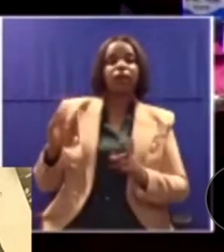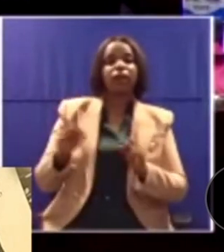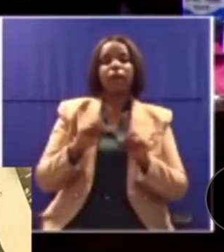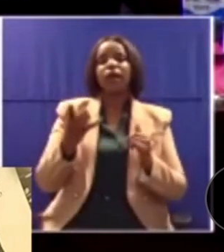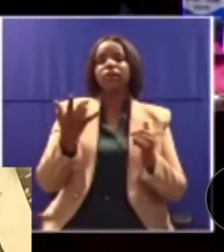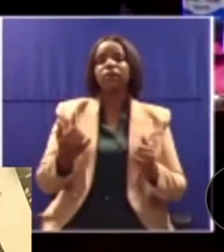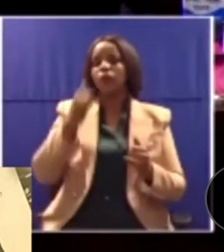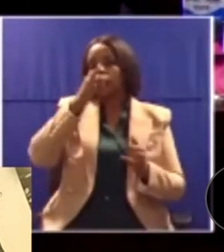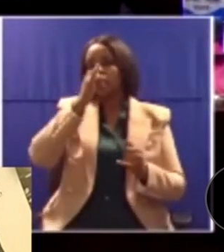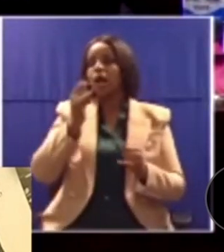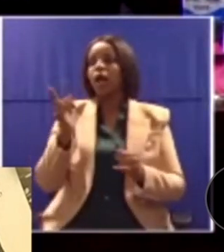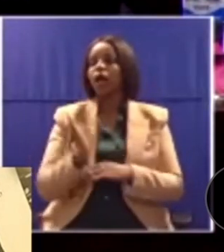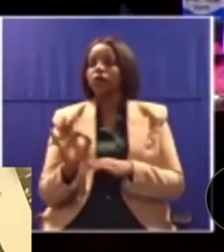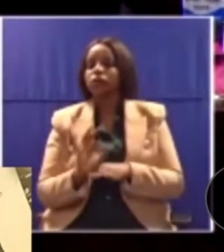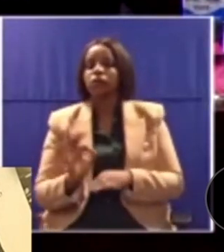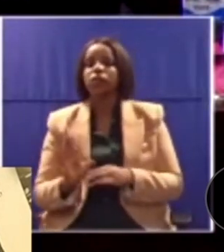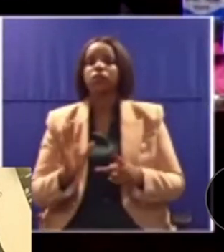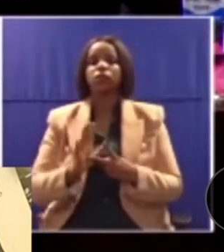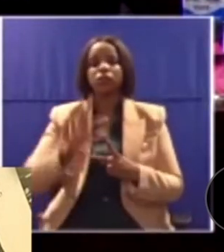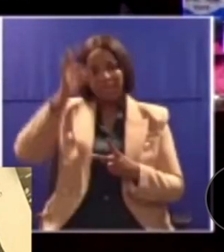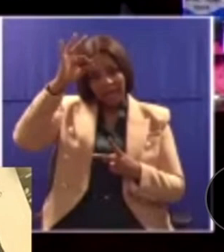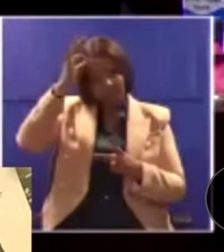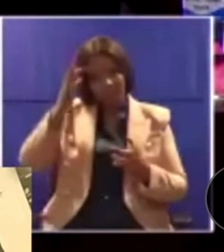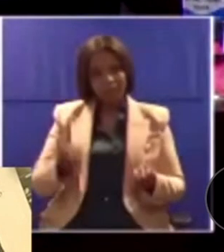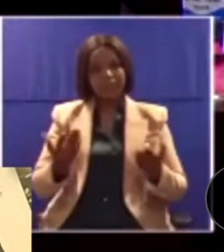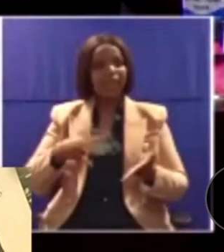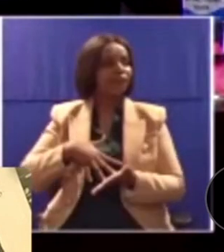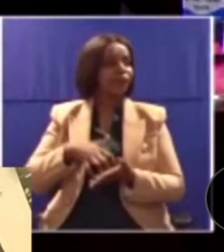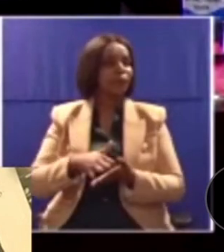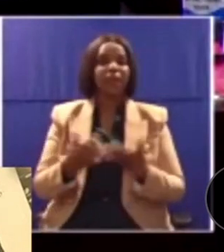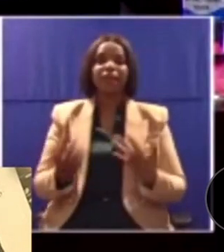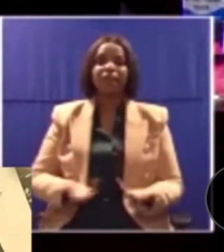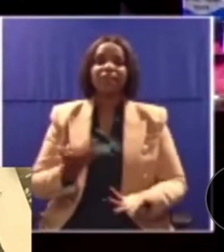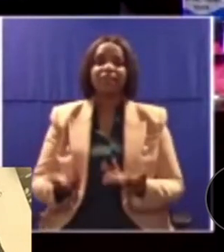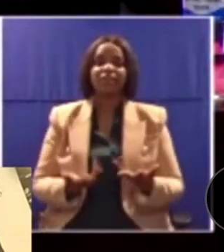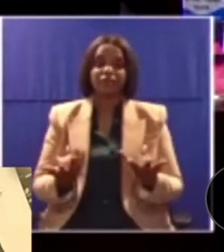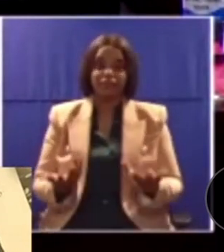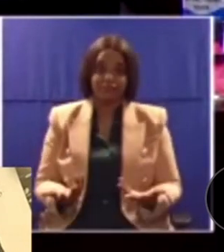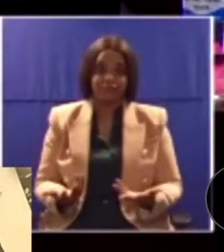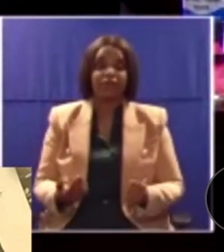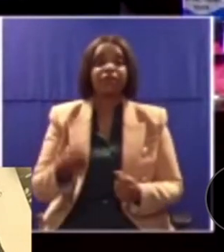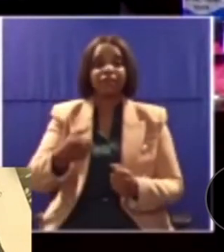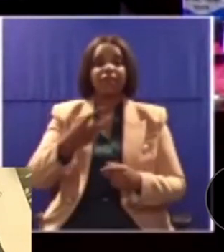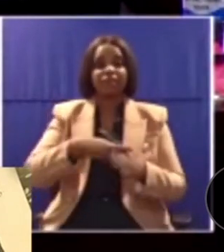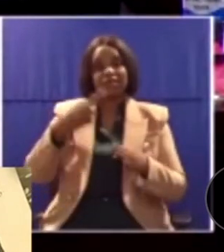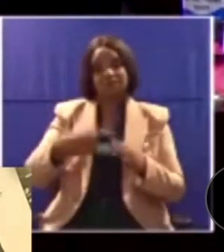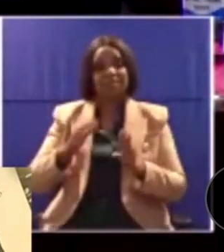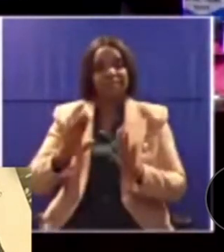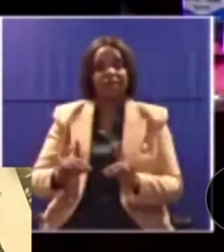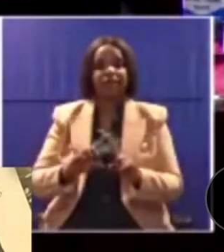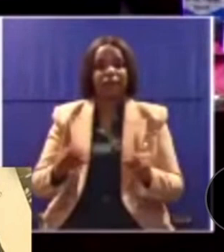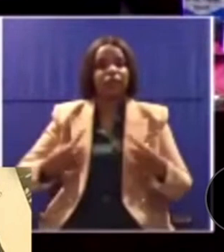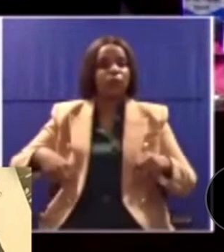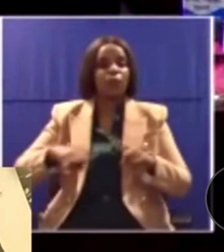weak government services? Those two are actually the results of government failure. And there is nothing to be